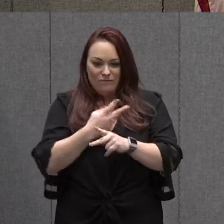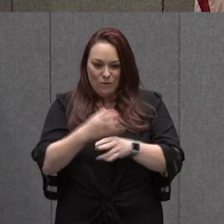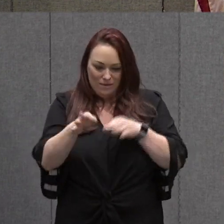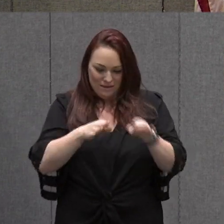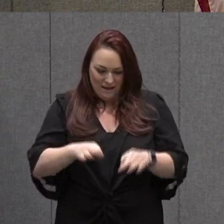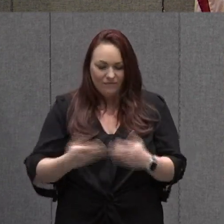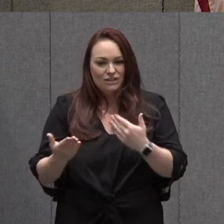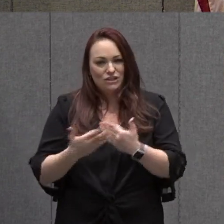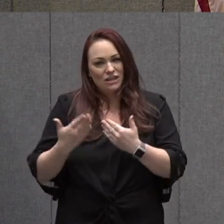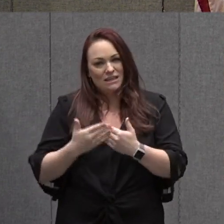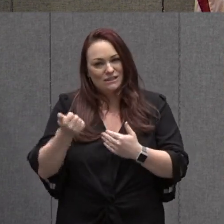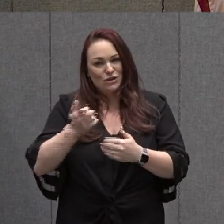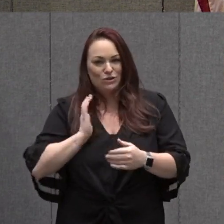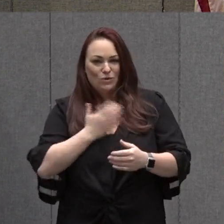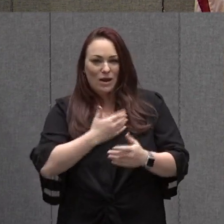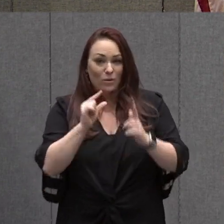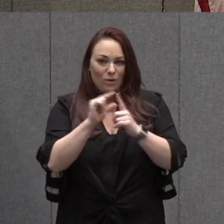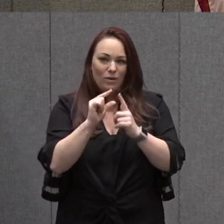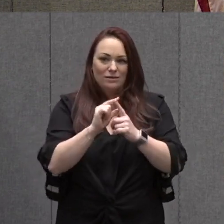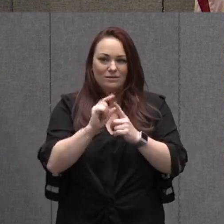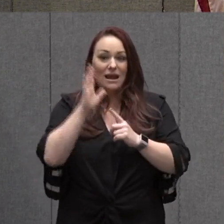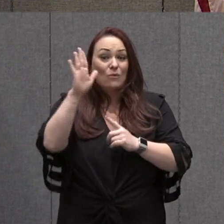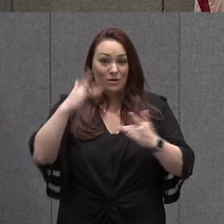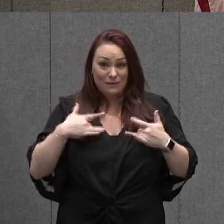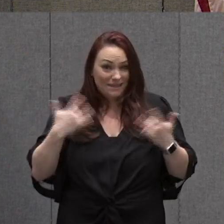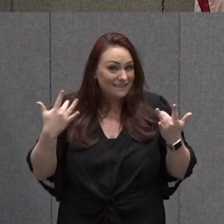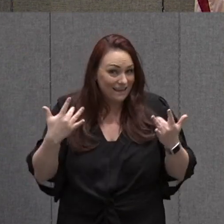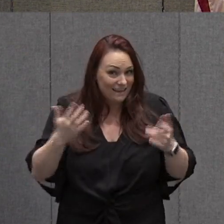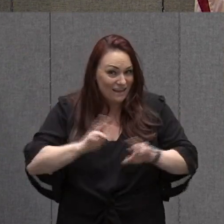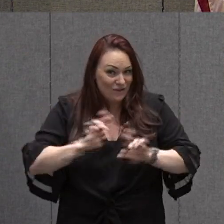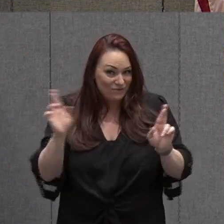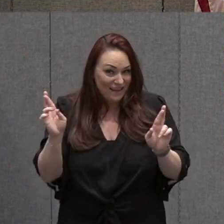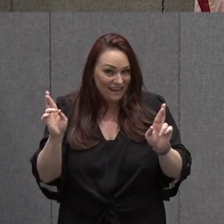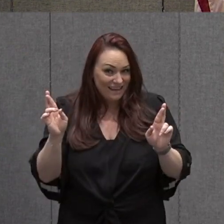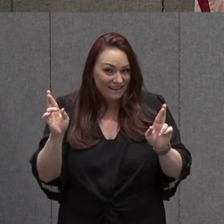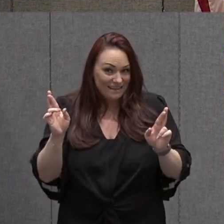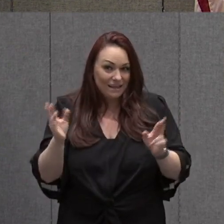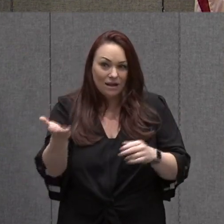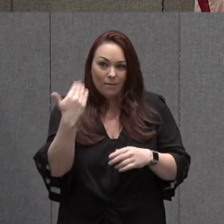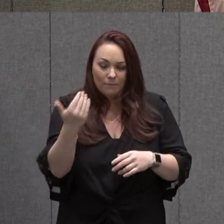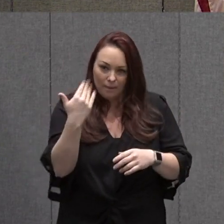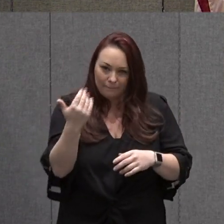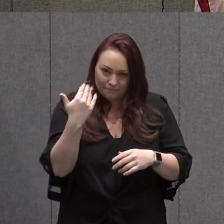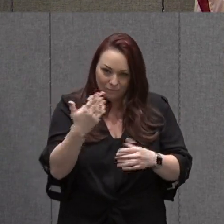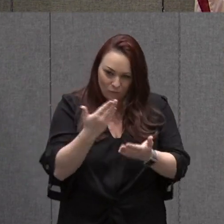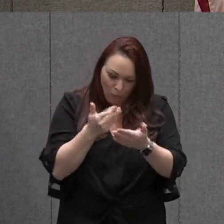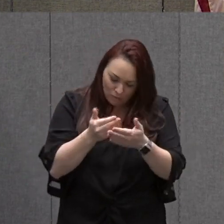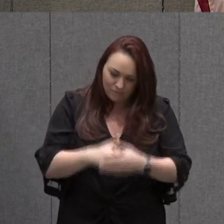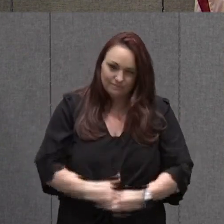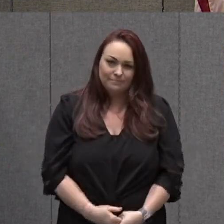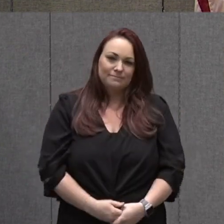our word. Oh, it's going to be exciting. Are you ready? Come over here with me.